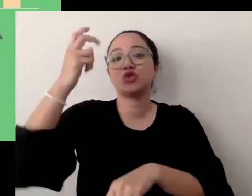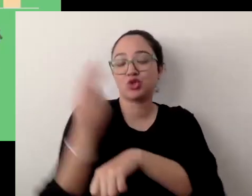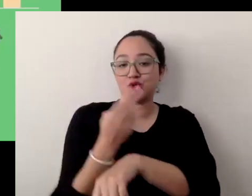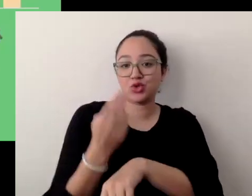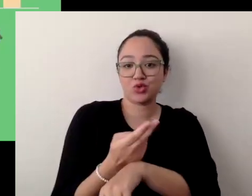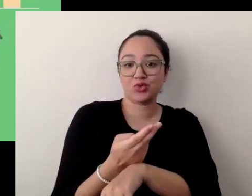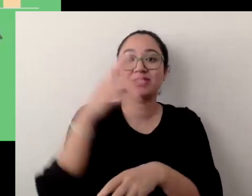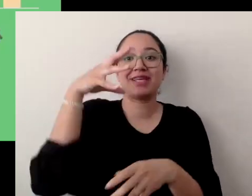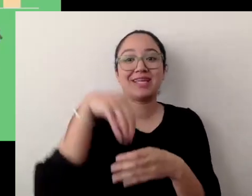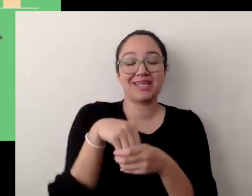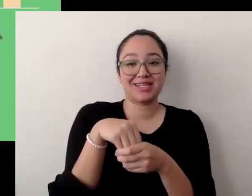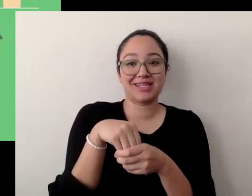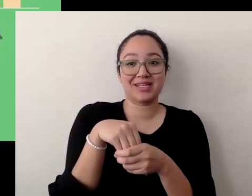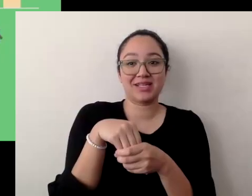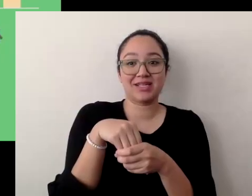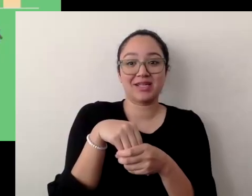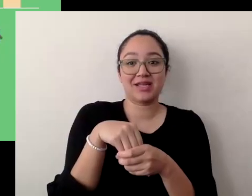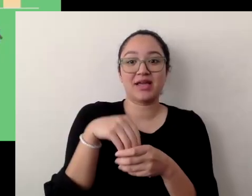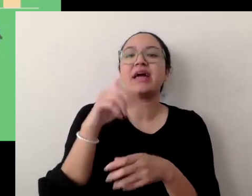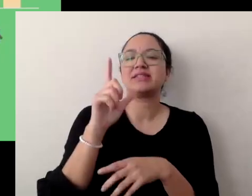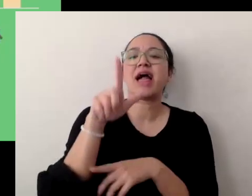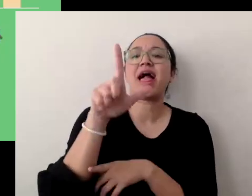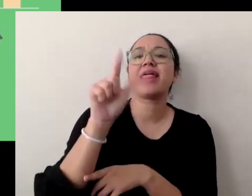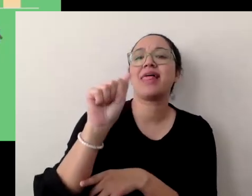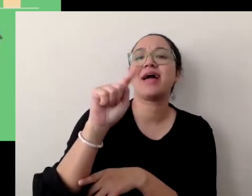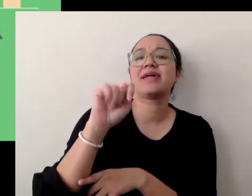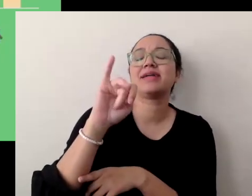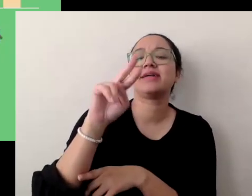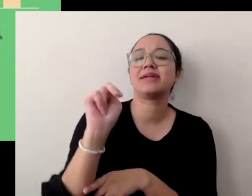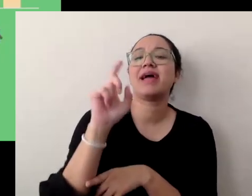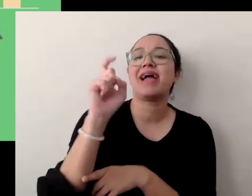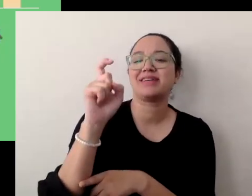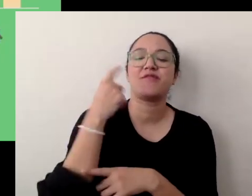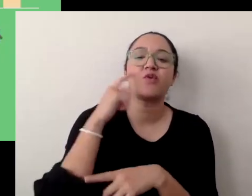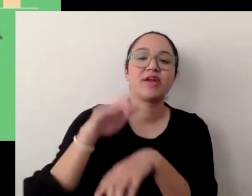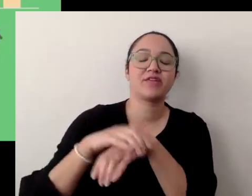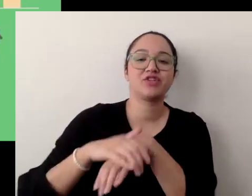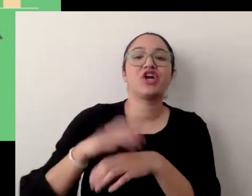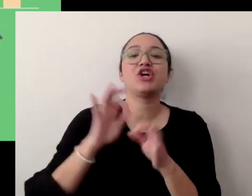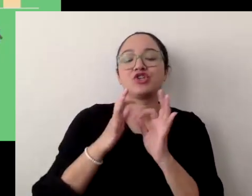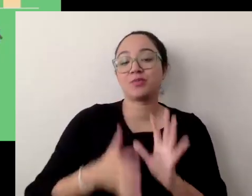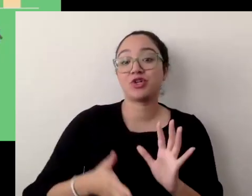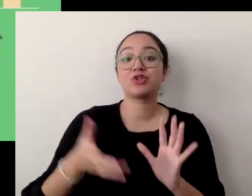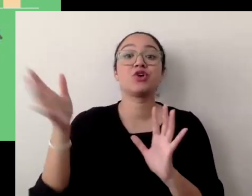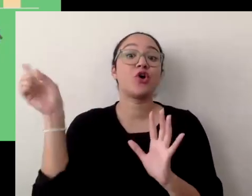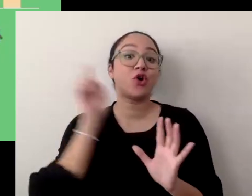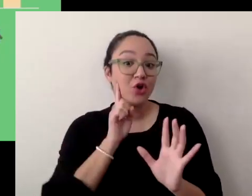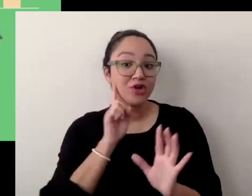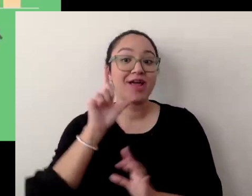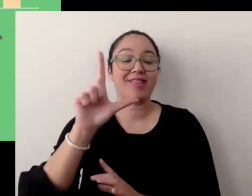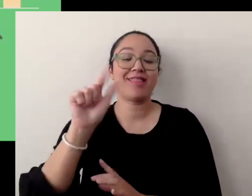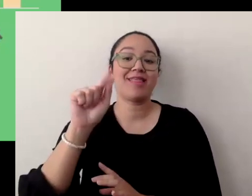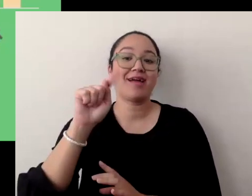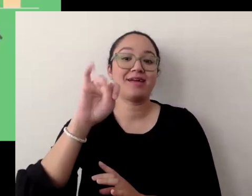in is the Latinx in English in terms of the interpreters. So the interpreters have heard Latinx